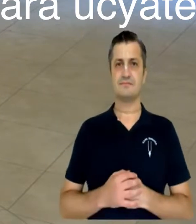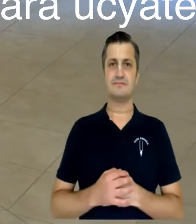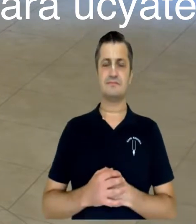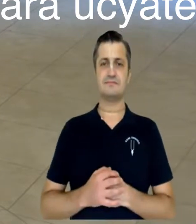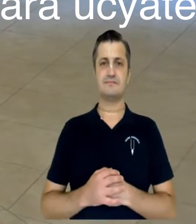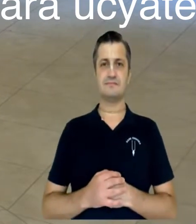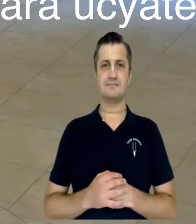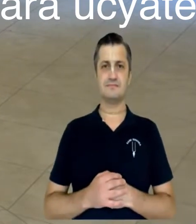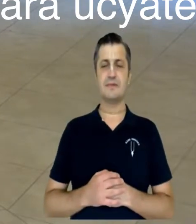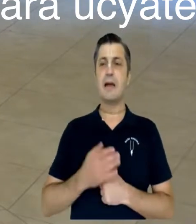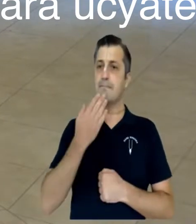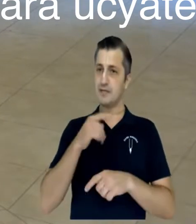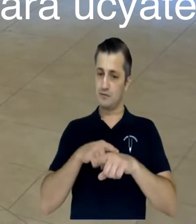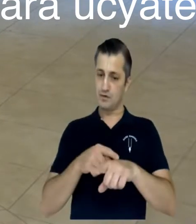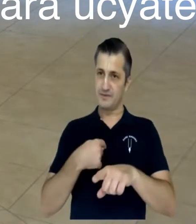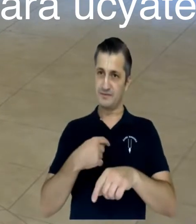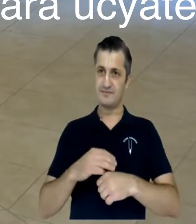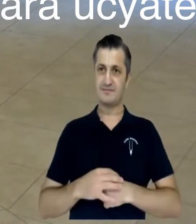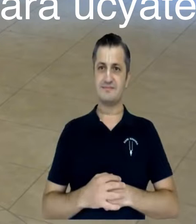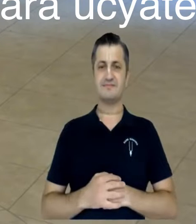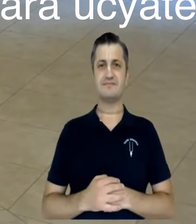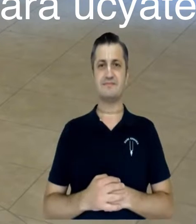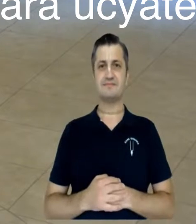So please repeat after me.